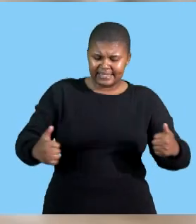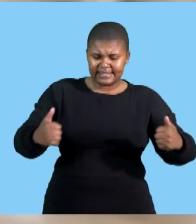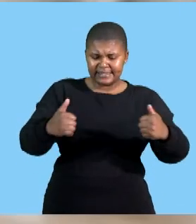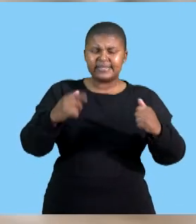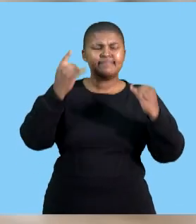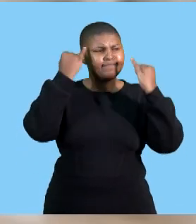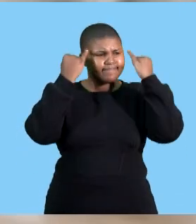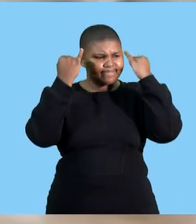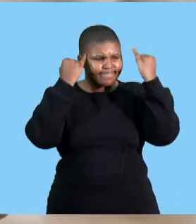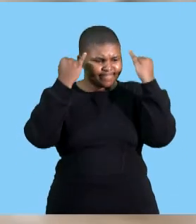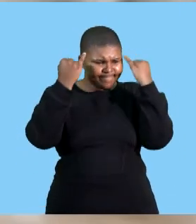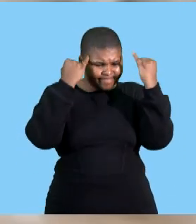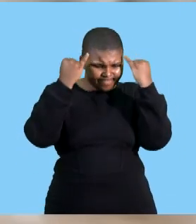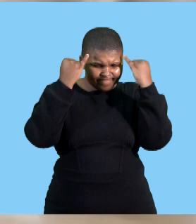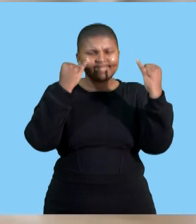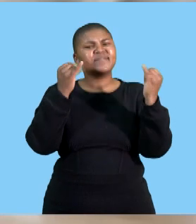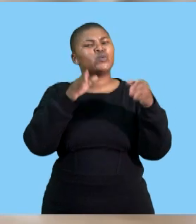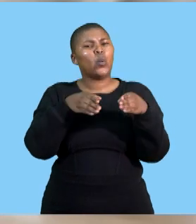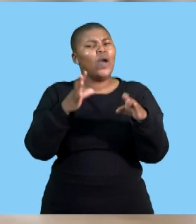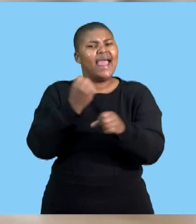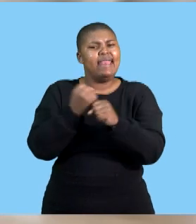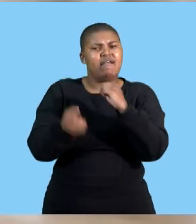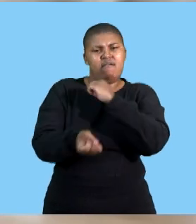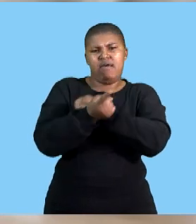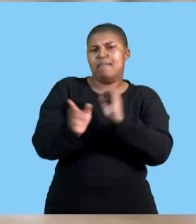that have never been heard of before,